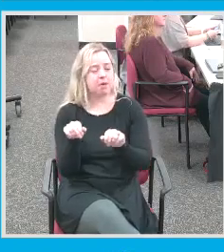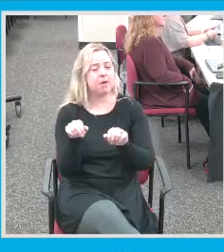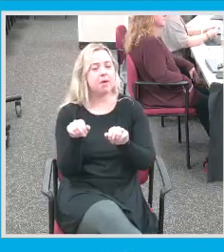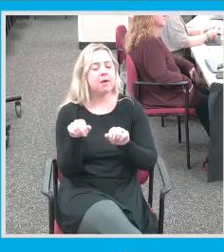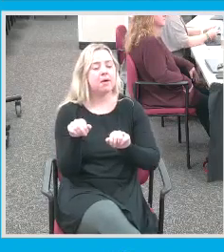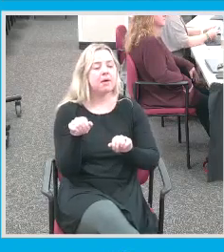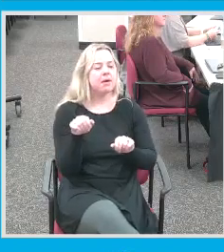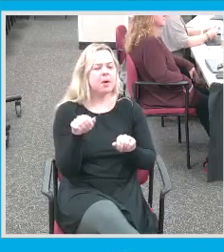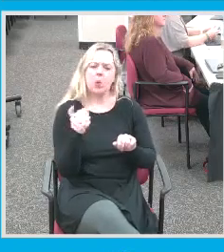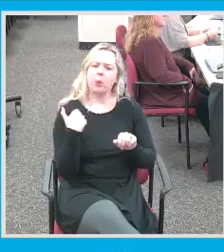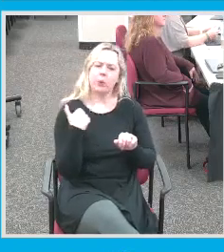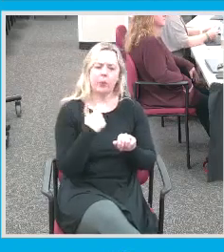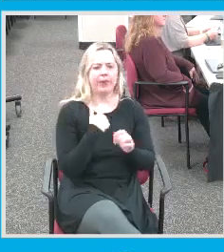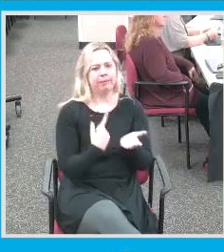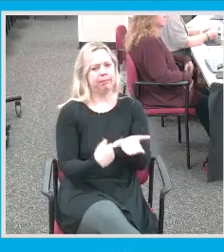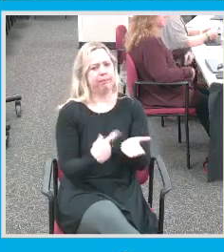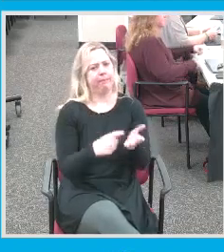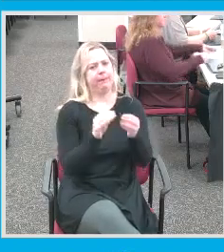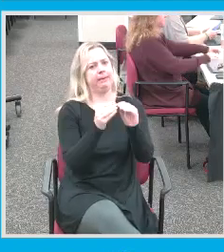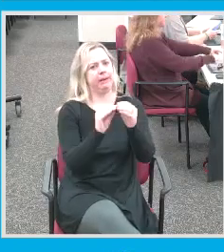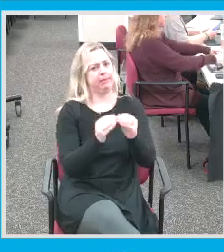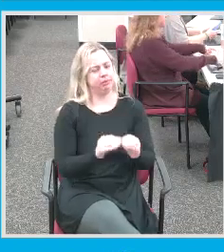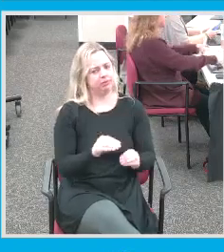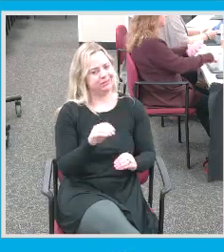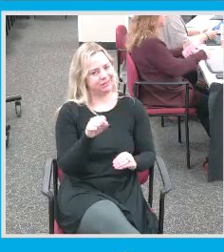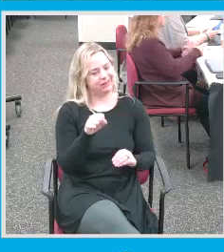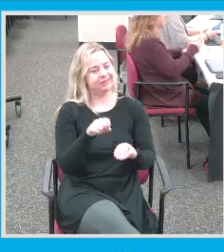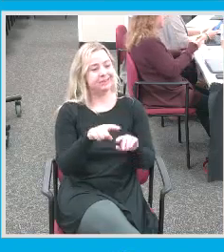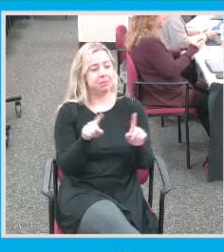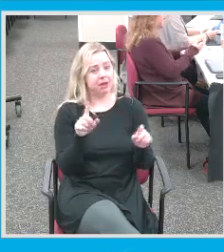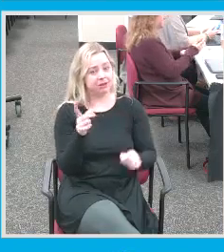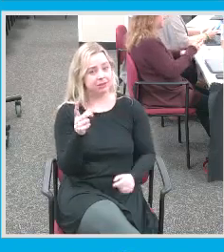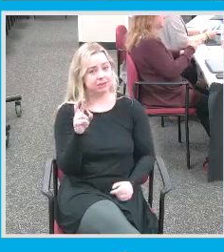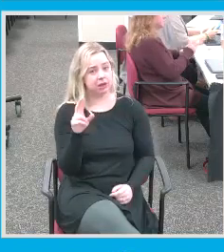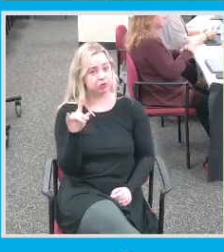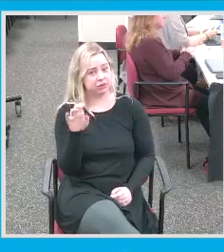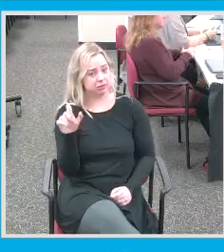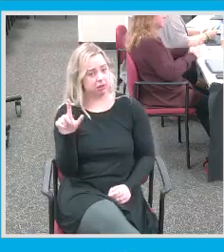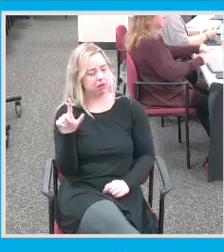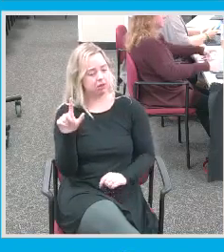give gravity to some of the numbers that Dr.